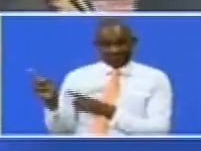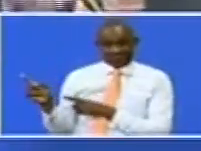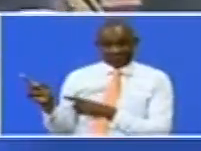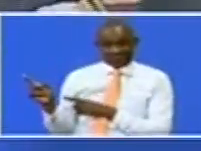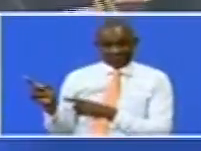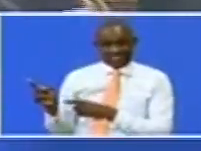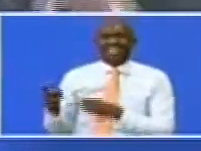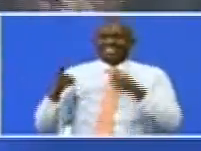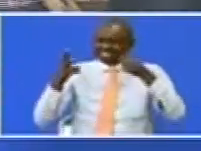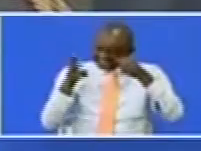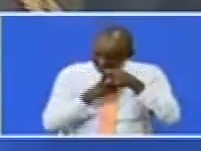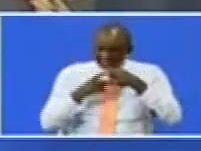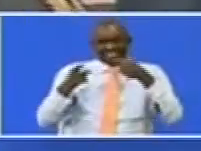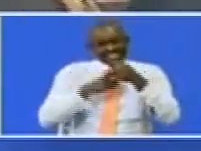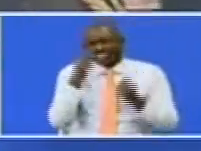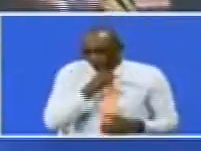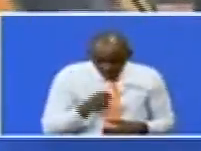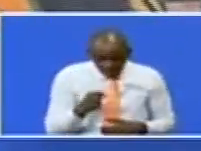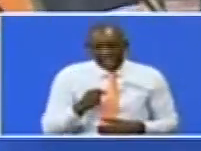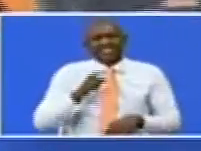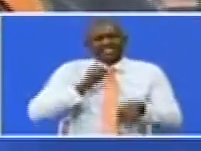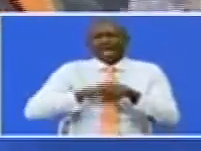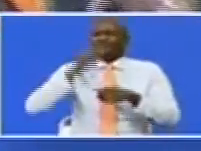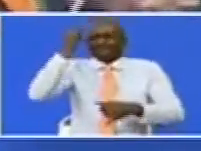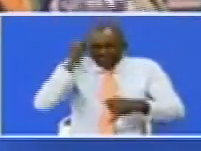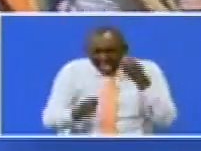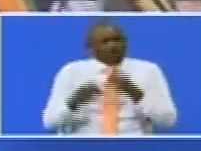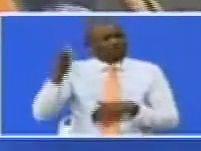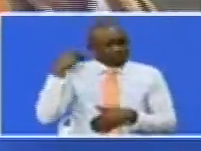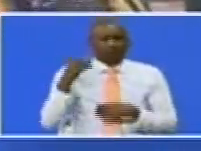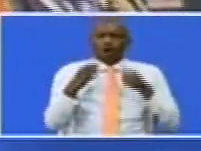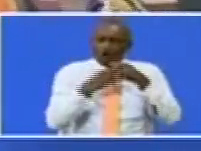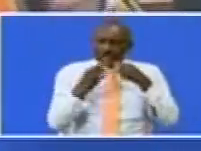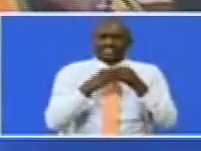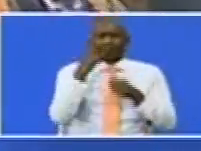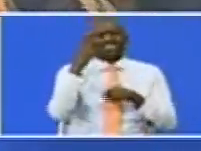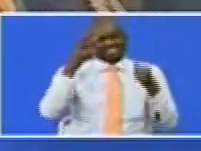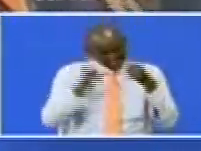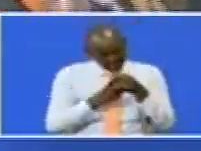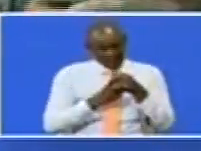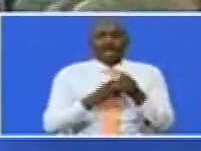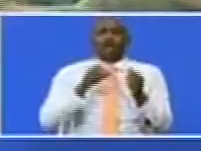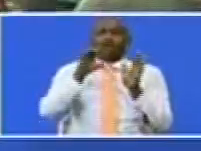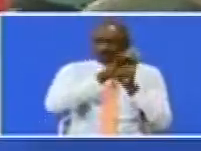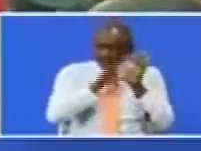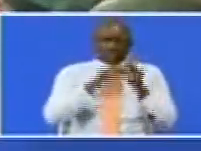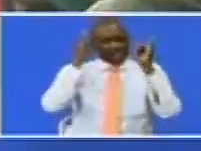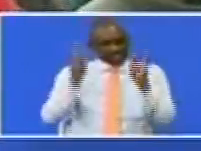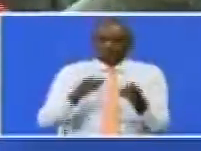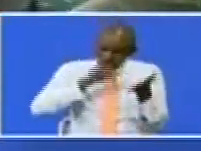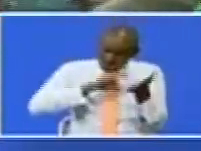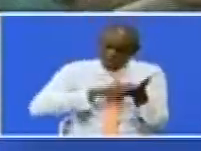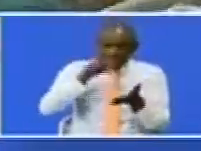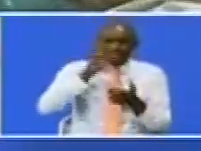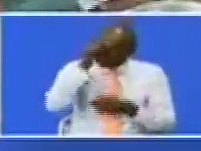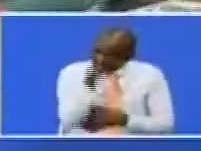The 76-year-old was last seen in public during the August 27th promulgation of the 2010 Constitution, and